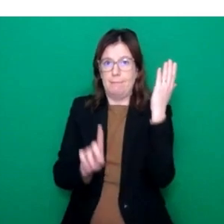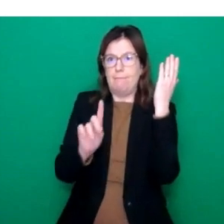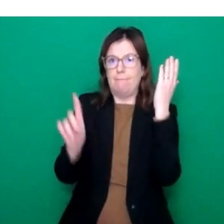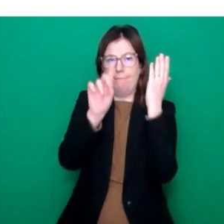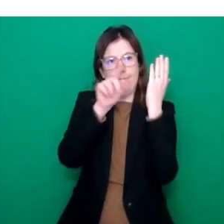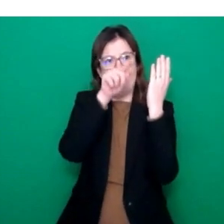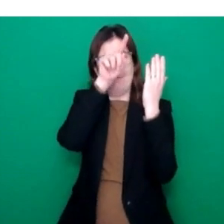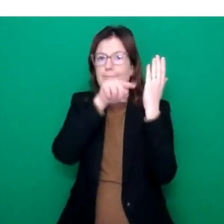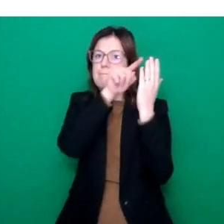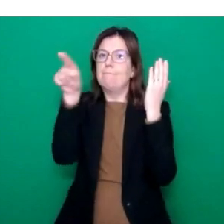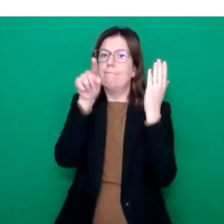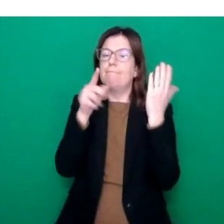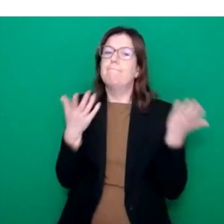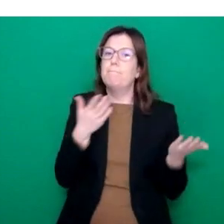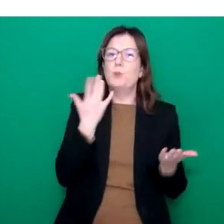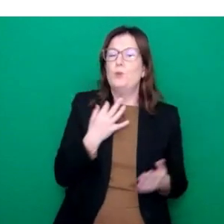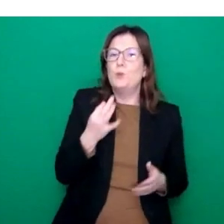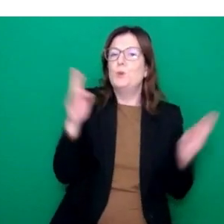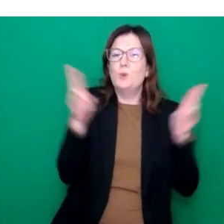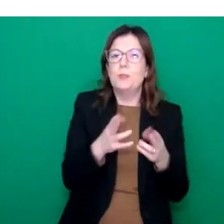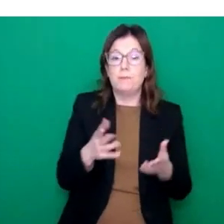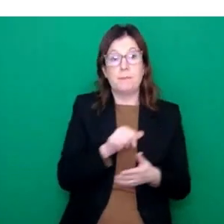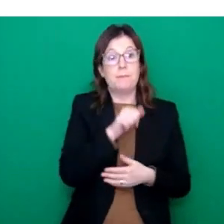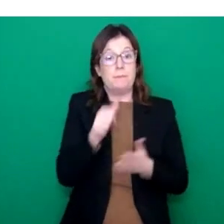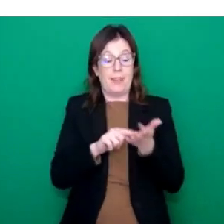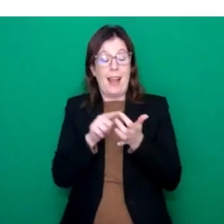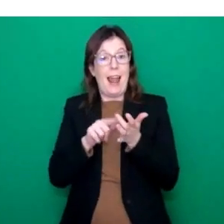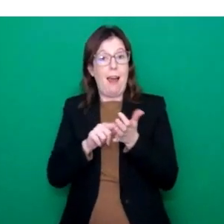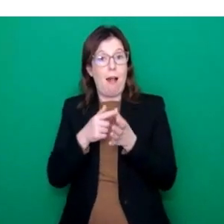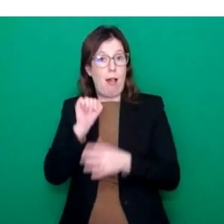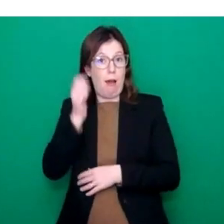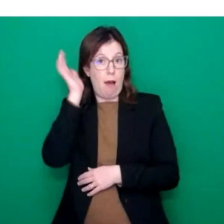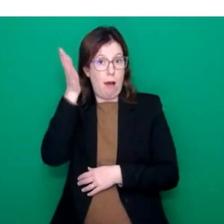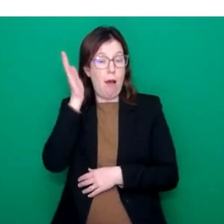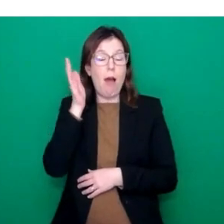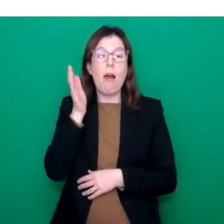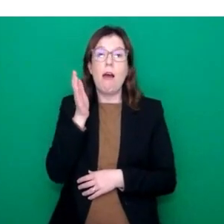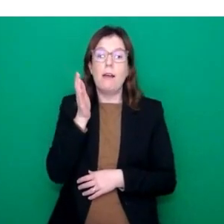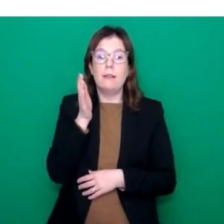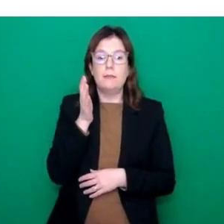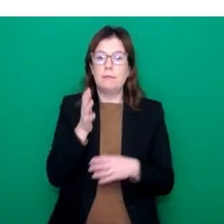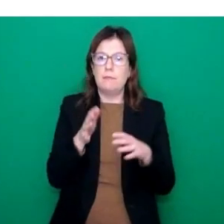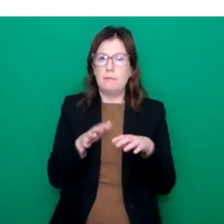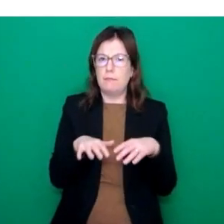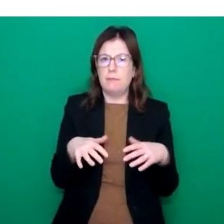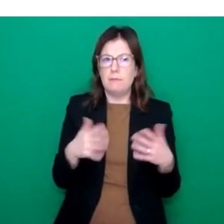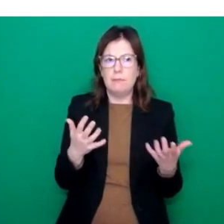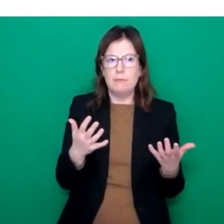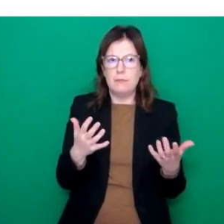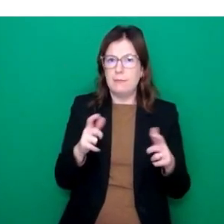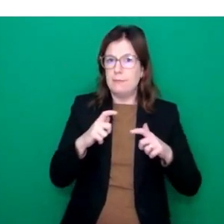roles. And then Leila was talking about, the fact that there really continue to exist